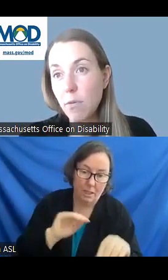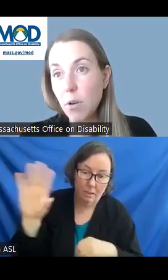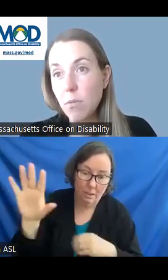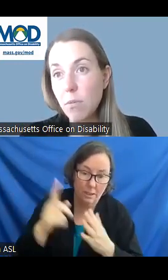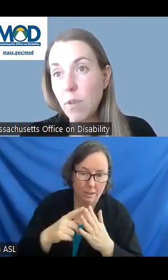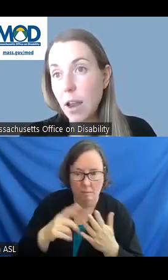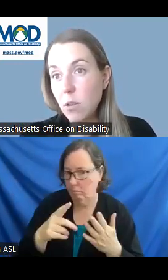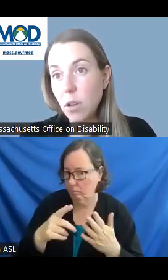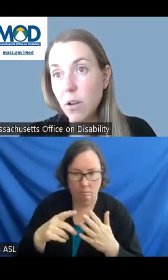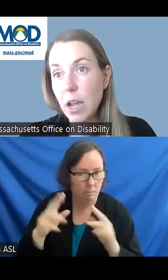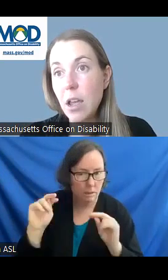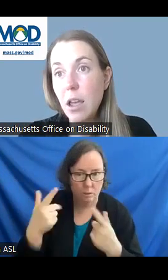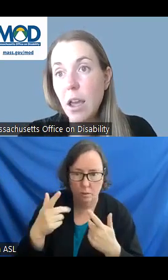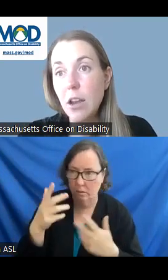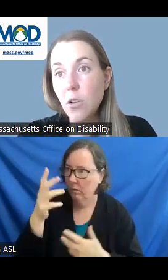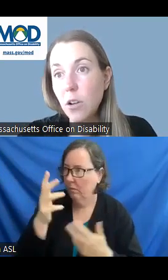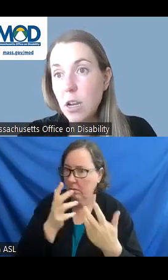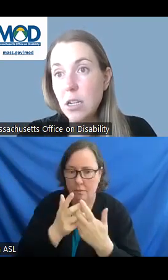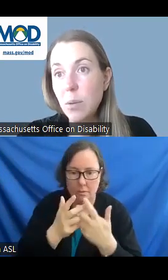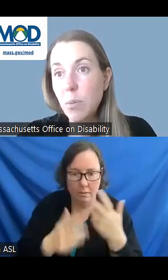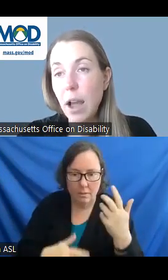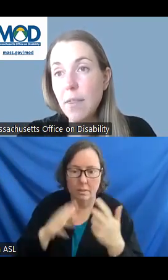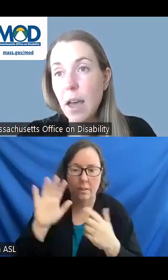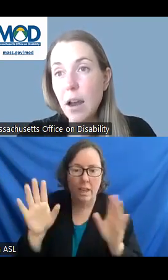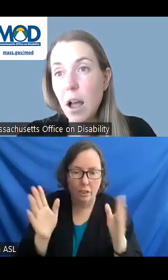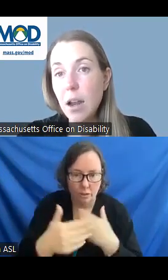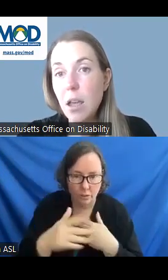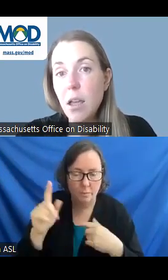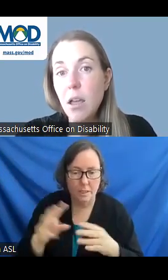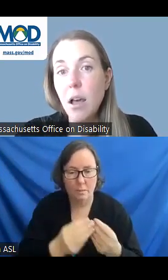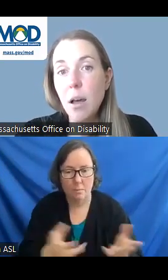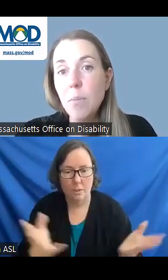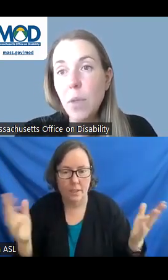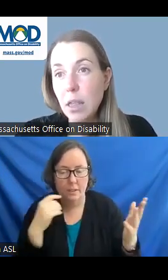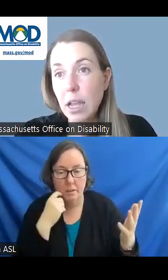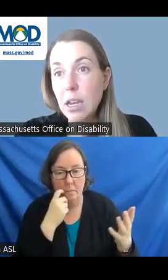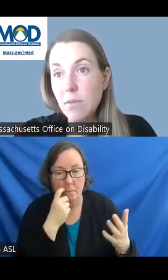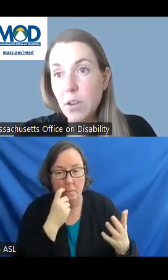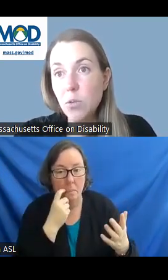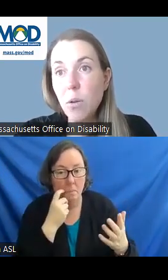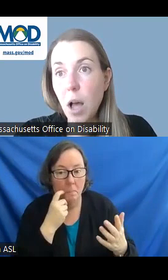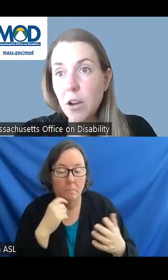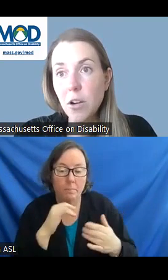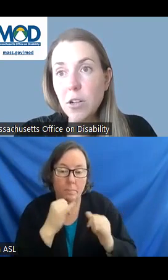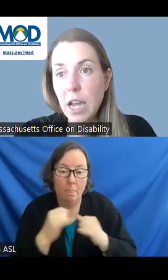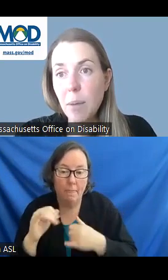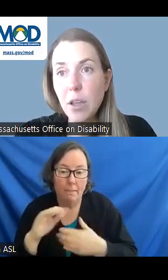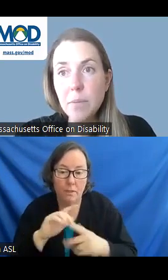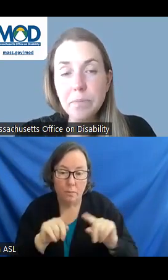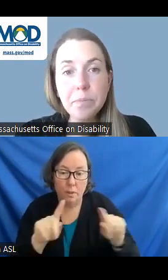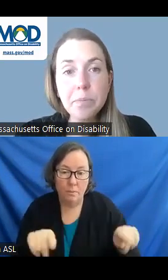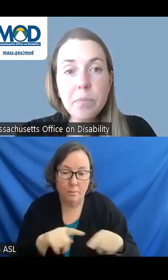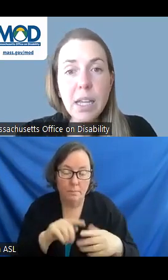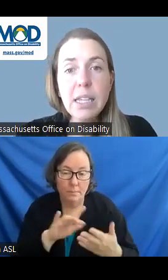for whatever venue that you're in, and you're going to need to provide that on an individual monitor or